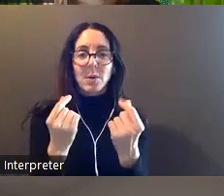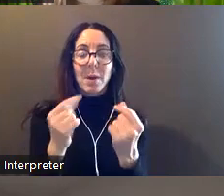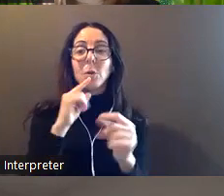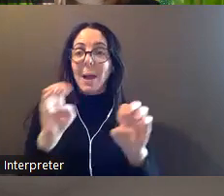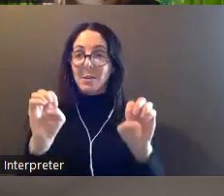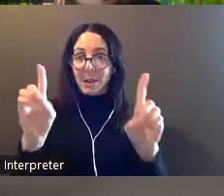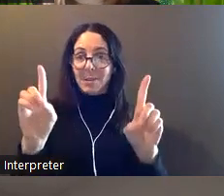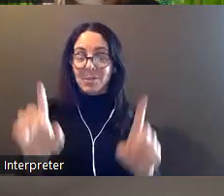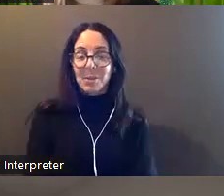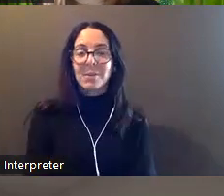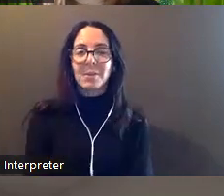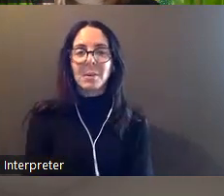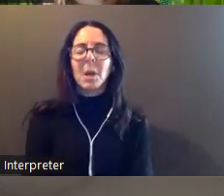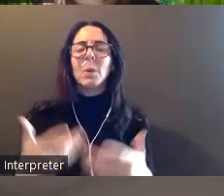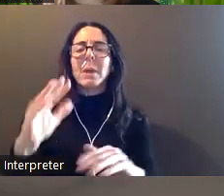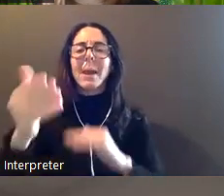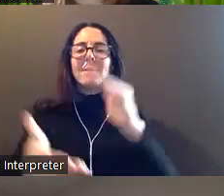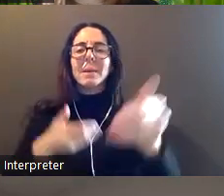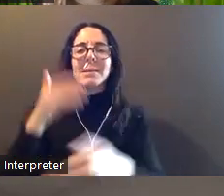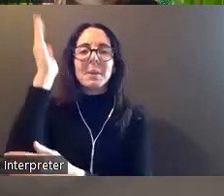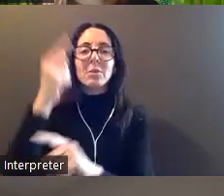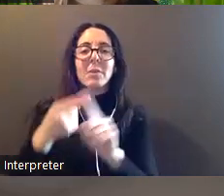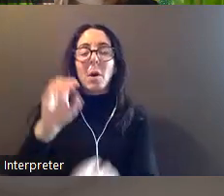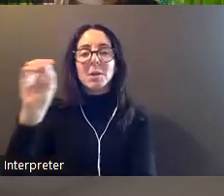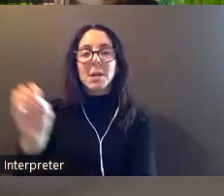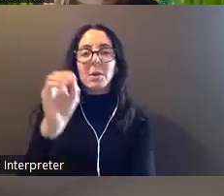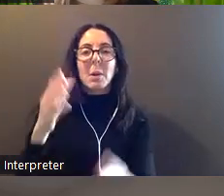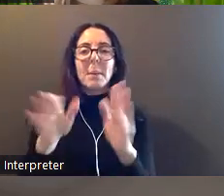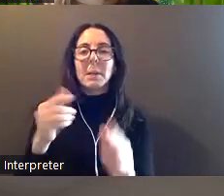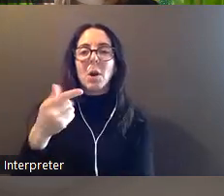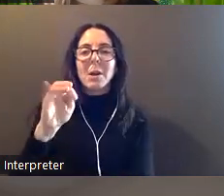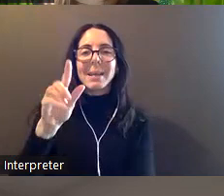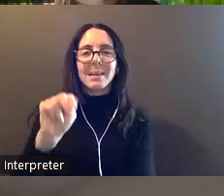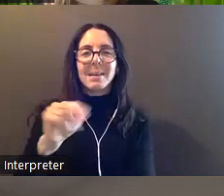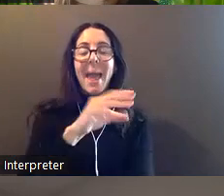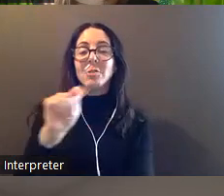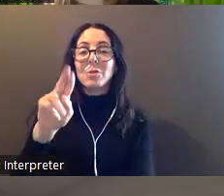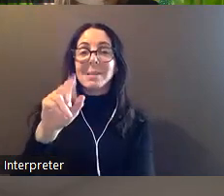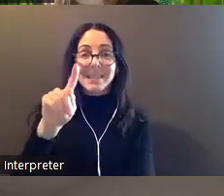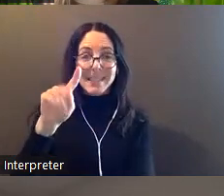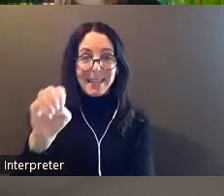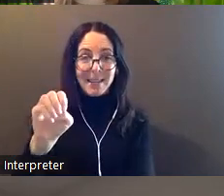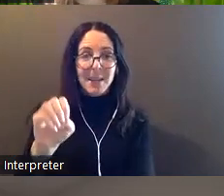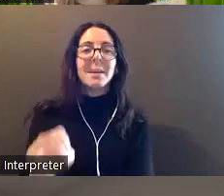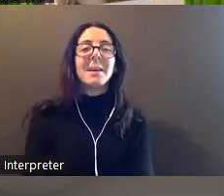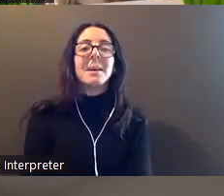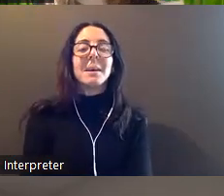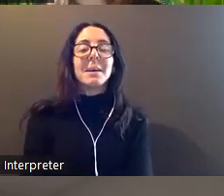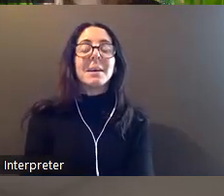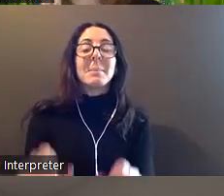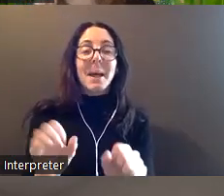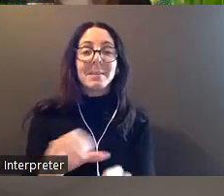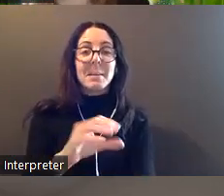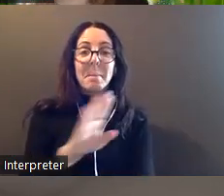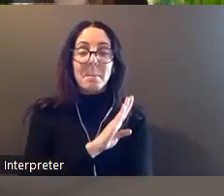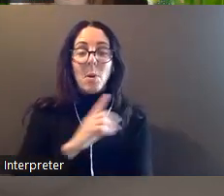education, we invited speakers from the Ontario Public Guardian and Trustee, the Consent and Capacity Board, the